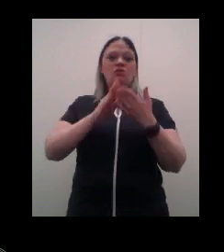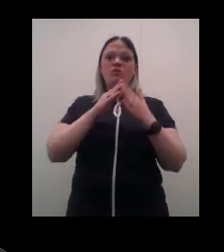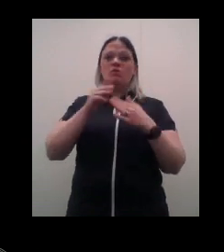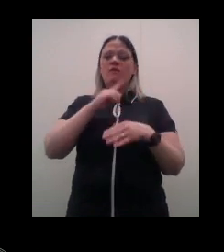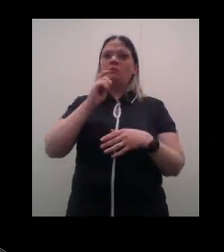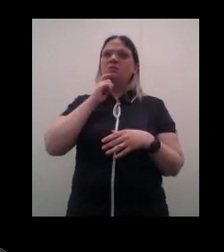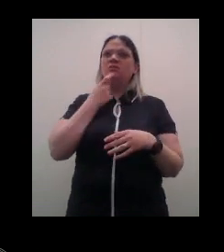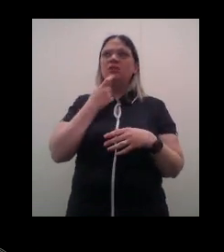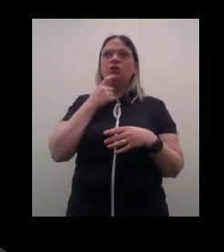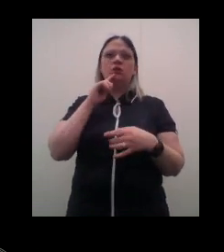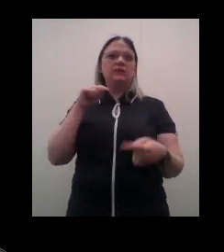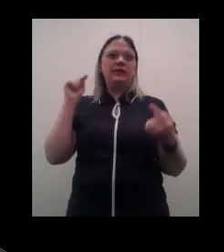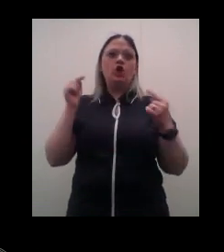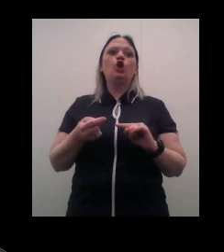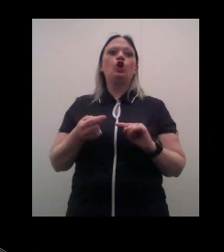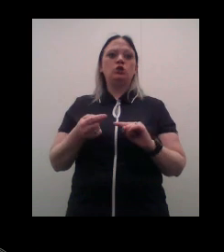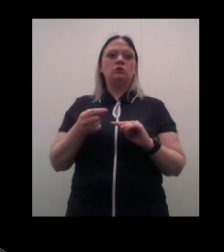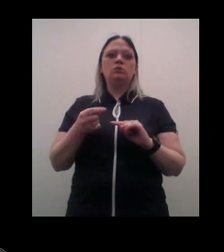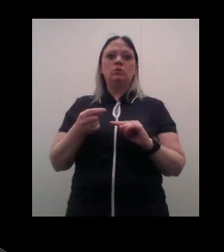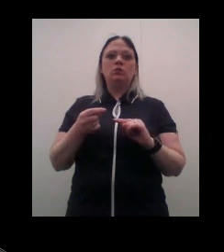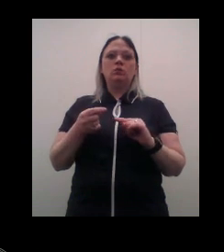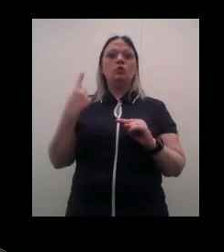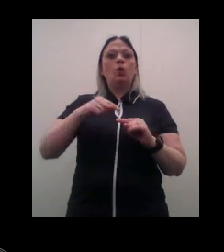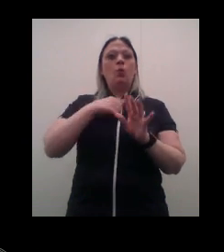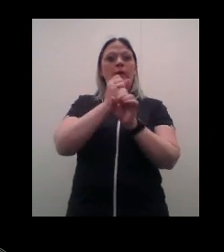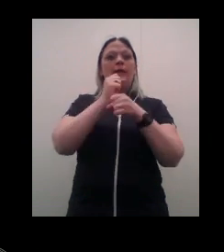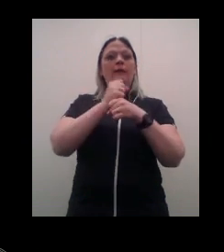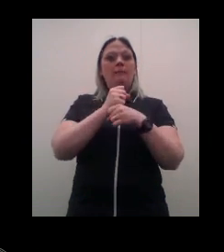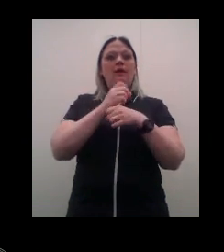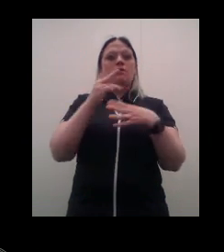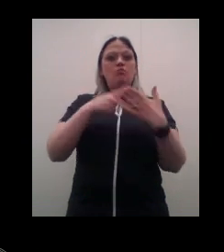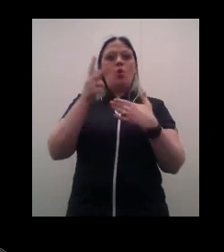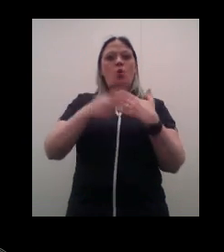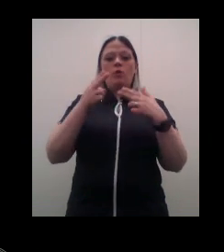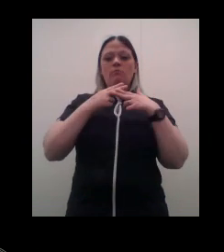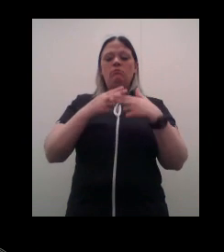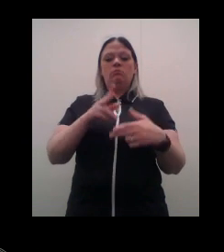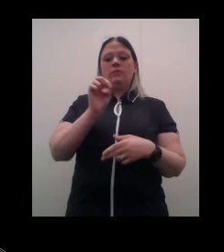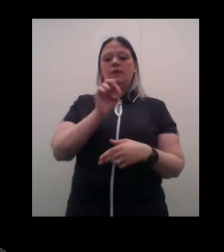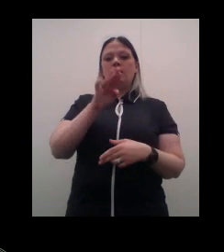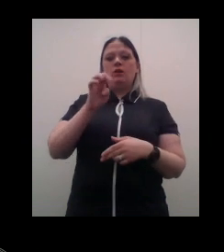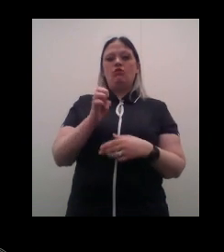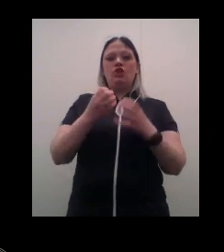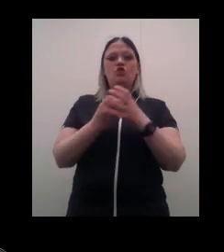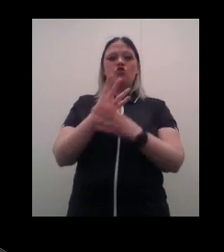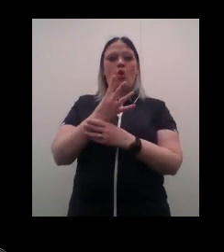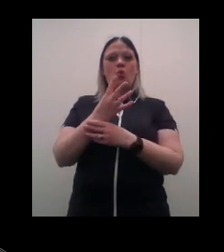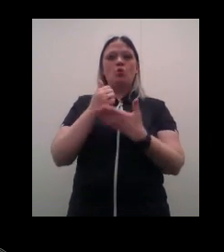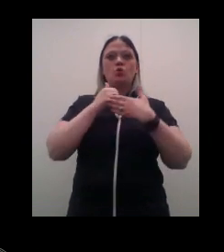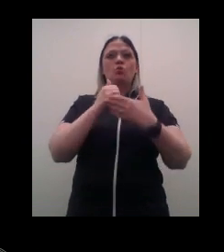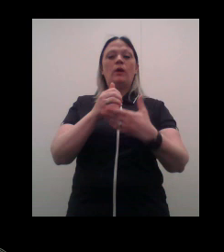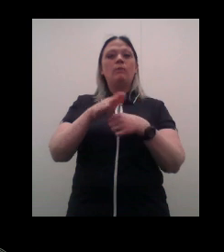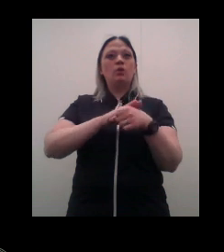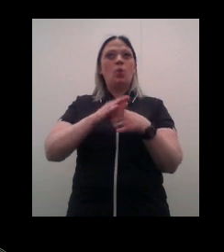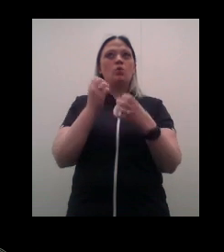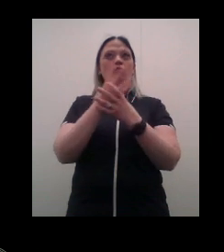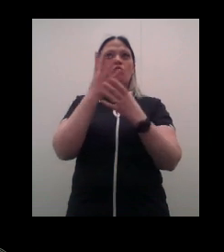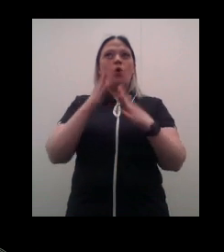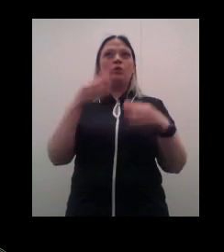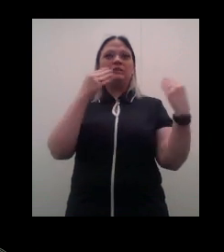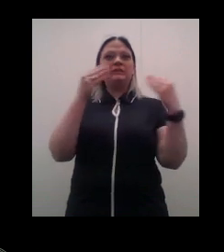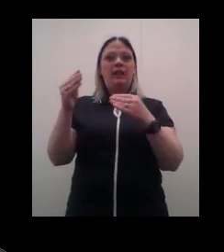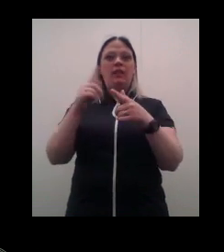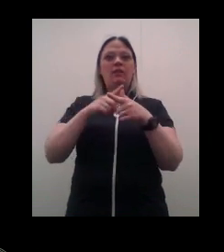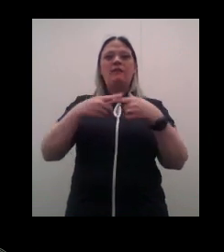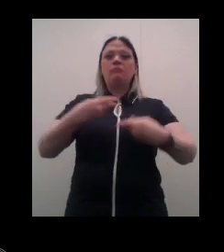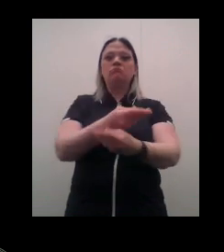hurt. So we are creating a program called Erie Grown, which will help our local growers sell their product and also get into your